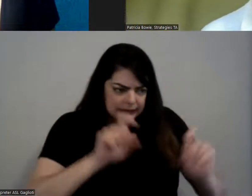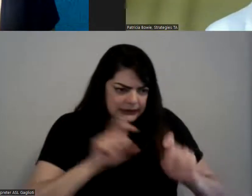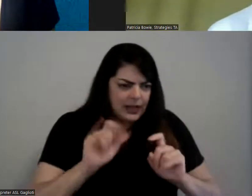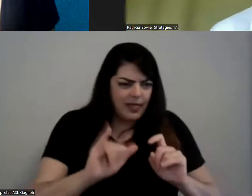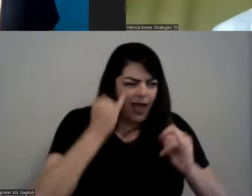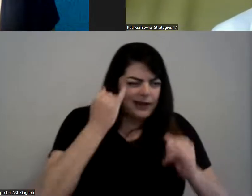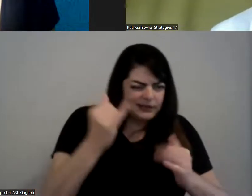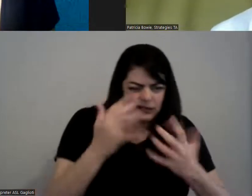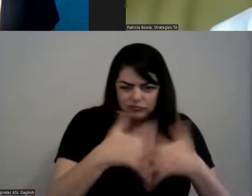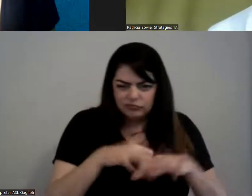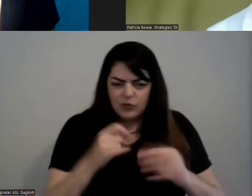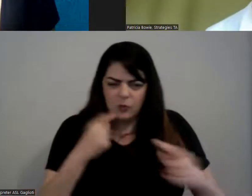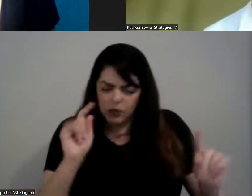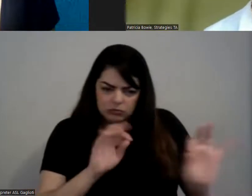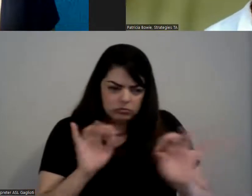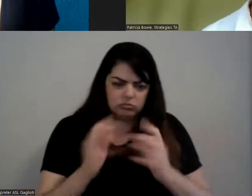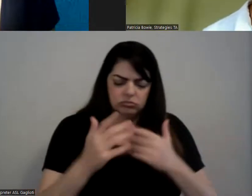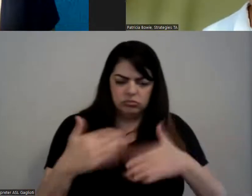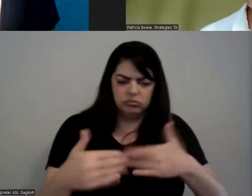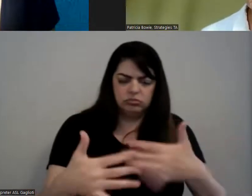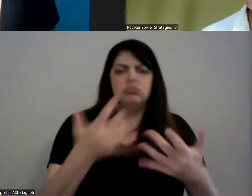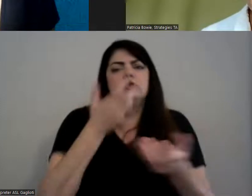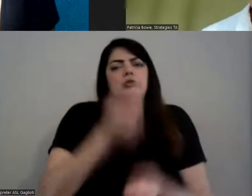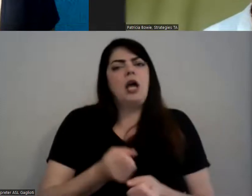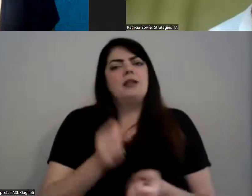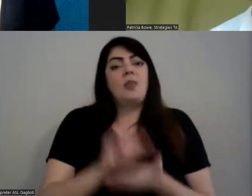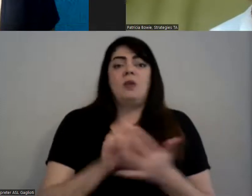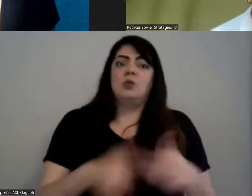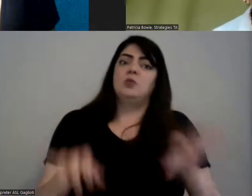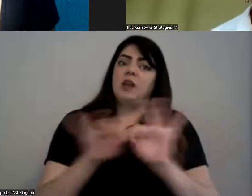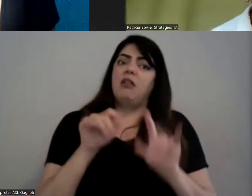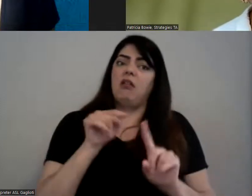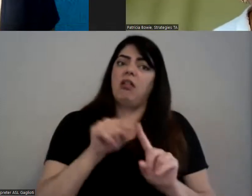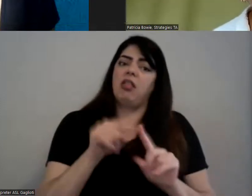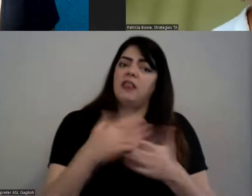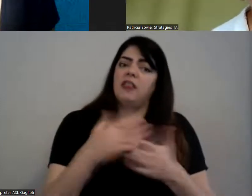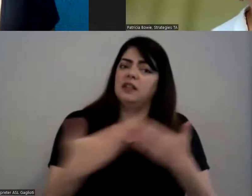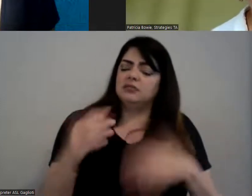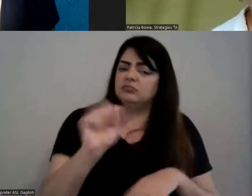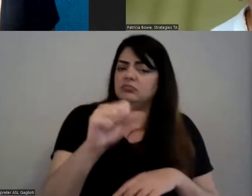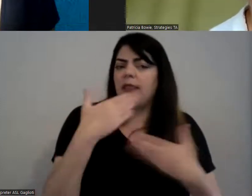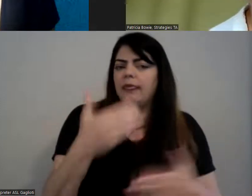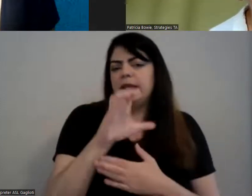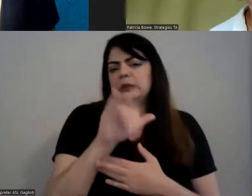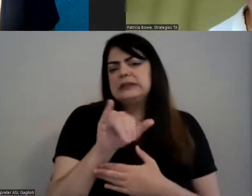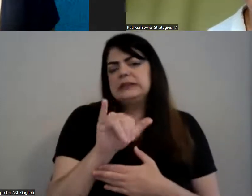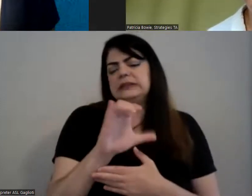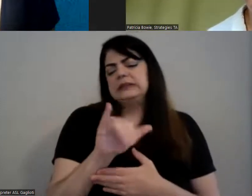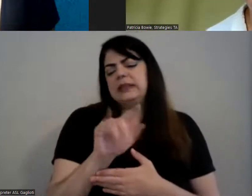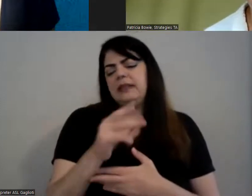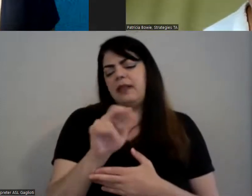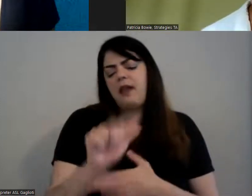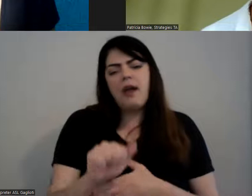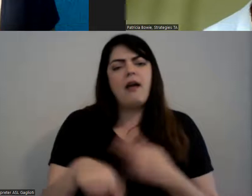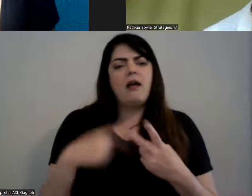are critical capacities, right? Thank you, Cynthia. Other groups, other thoughts, what came up? What were the themes in